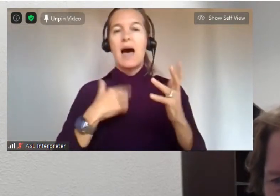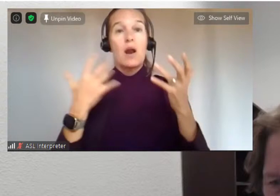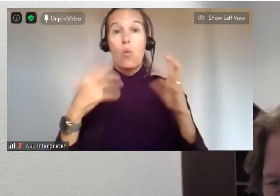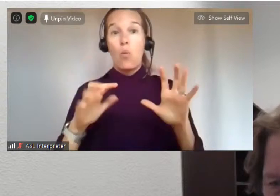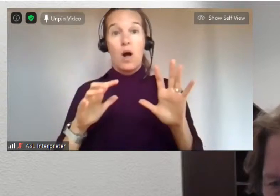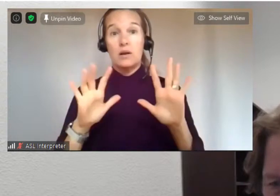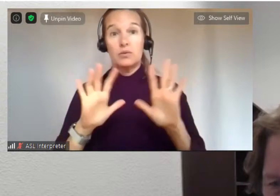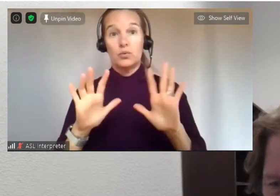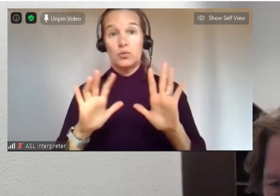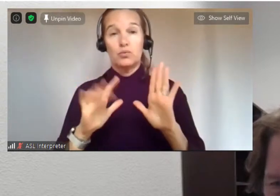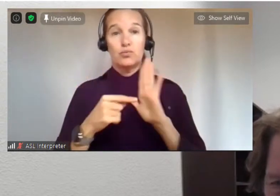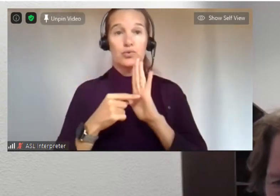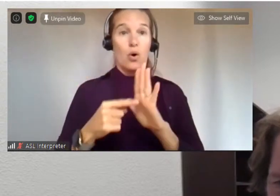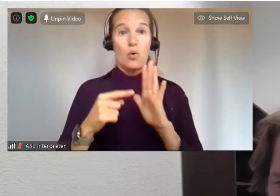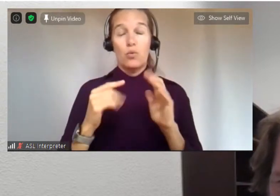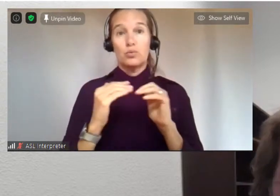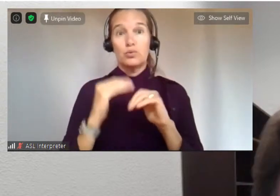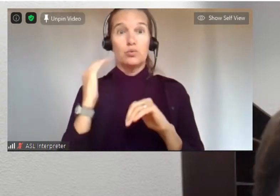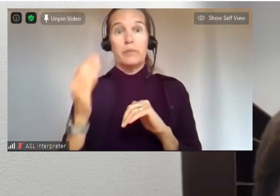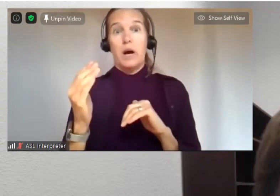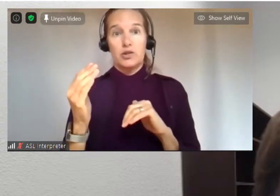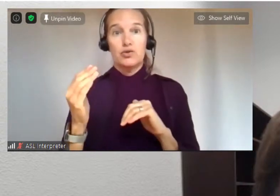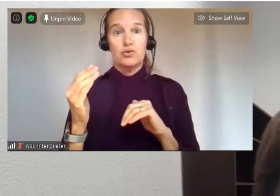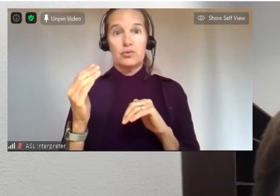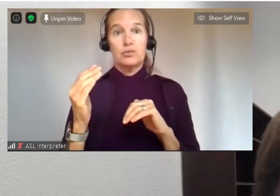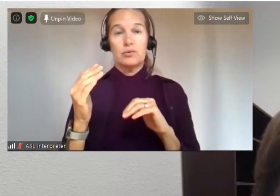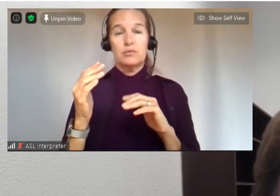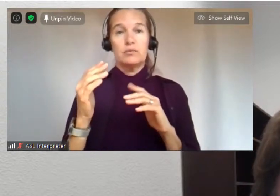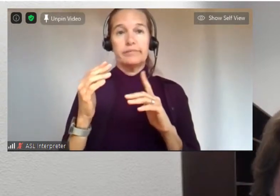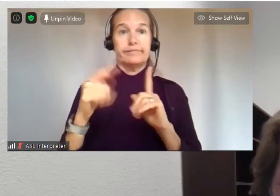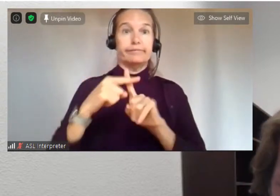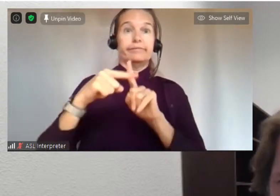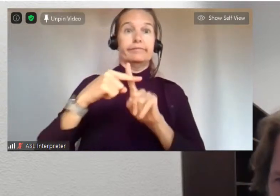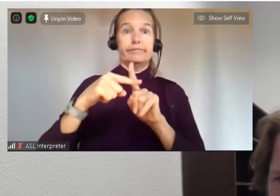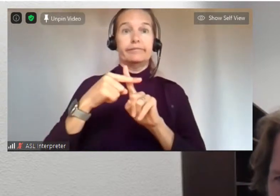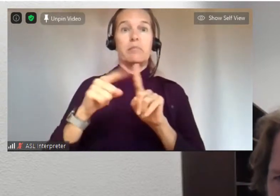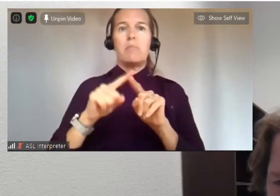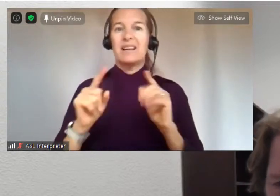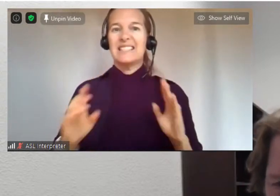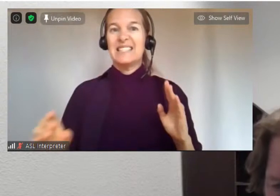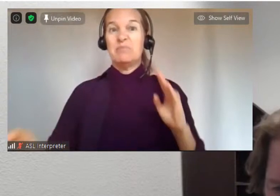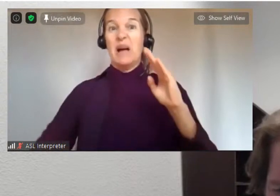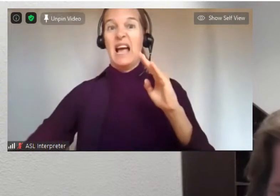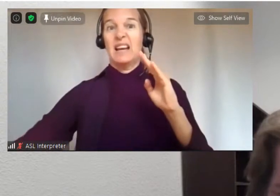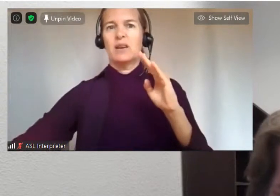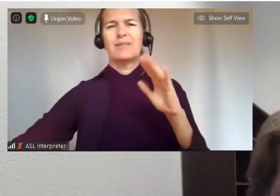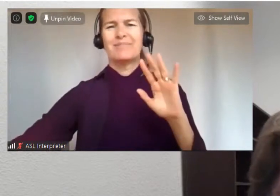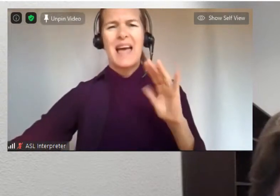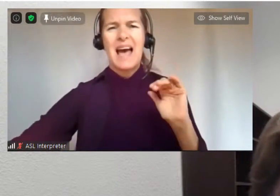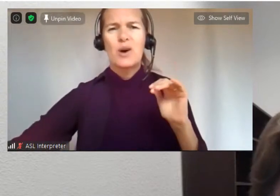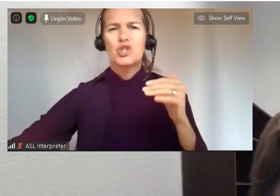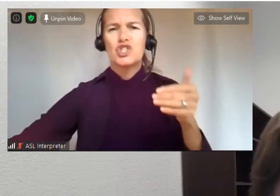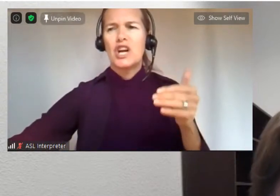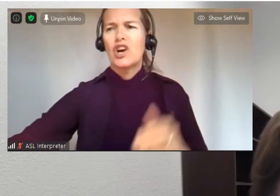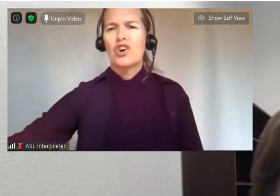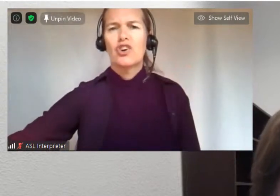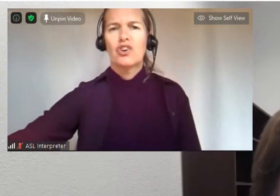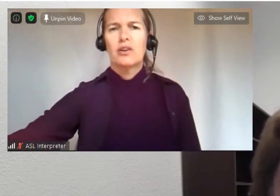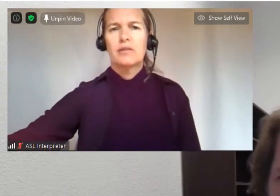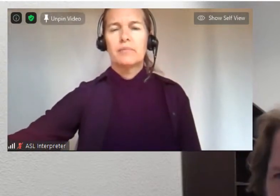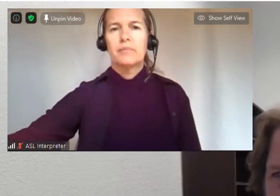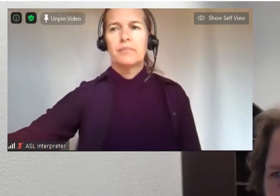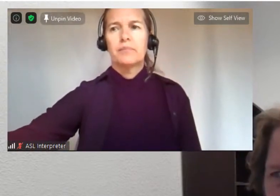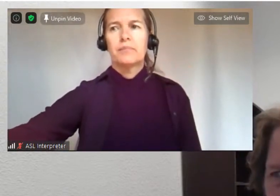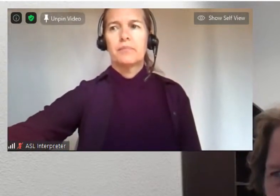understand that there are times when it really spikes and it could happen again. Let me see how I can share this.